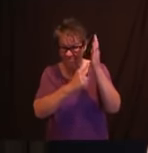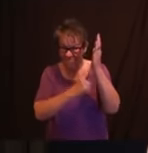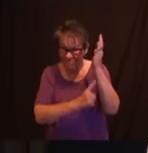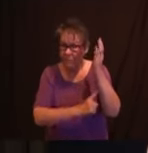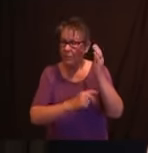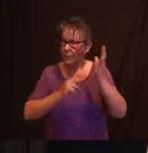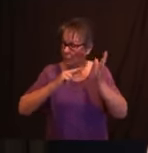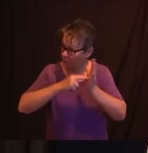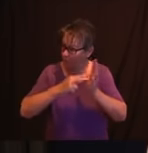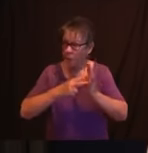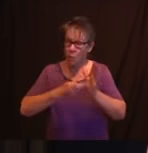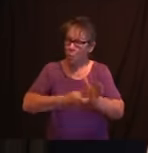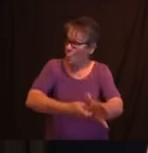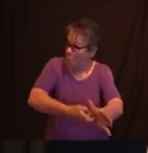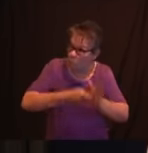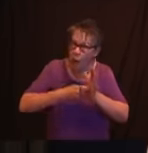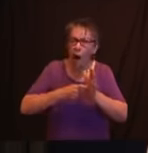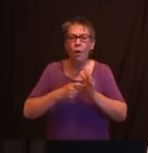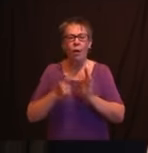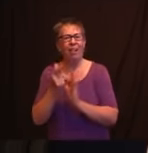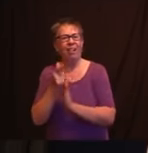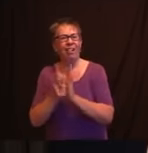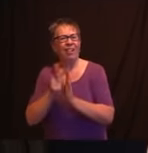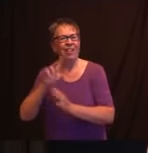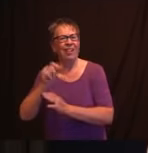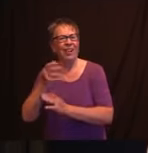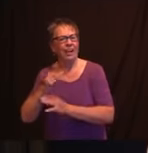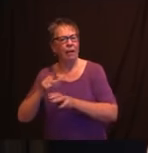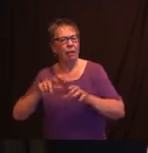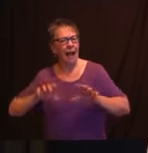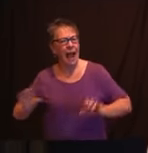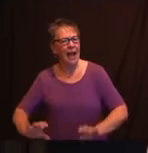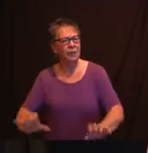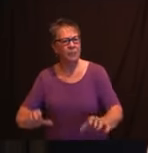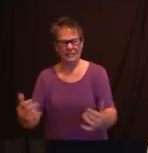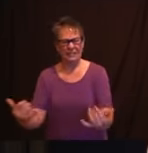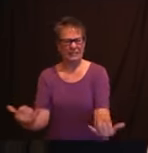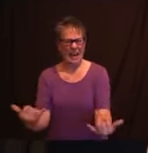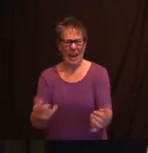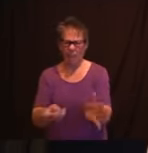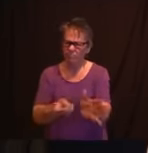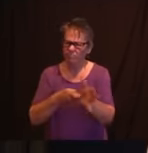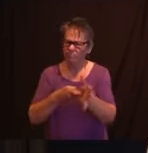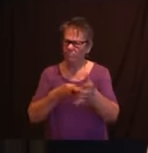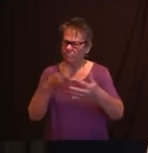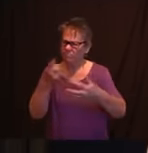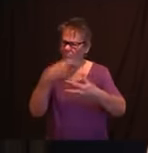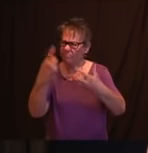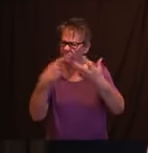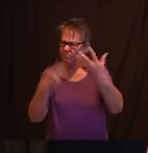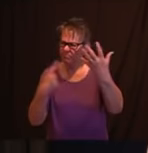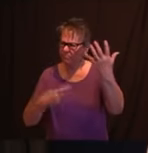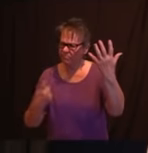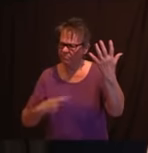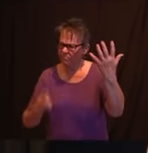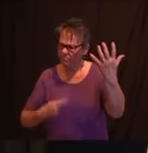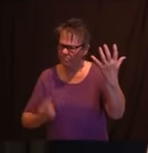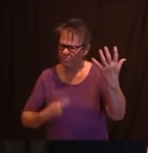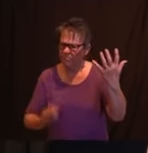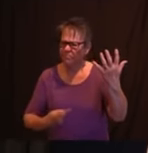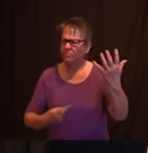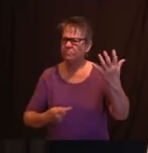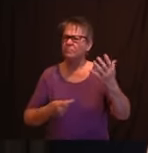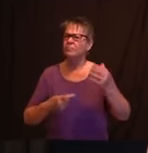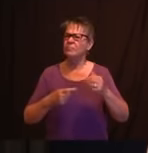stabilize direct care staffing, to bring greater transparency and reform to the industry, and to fund nursing home